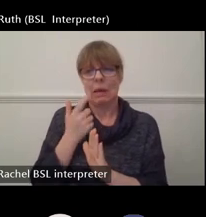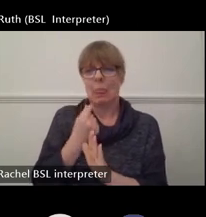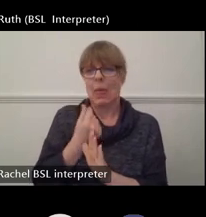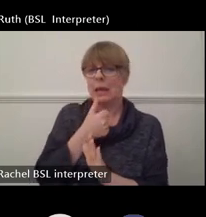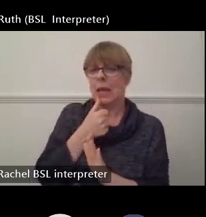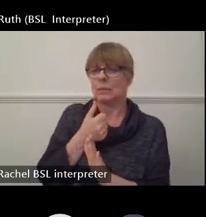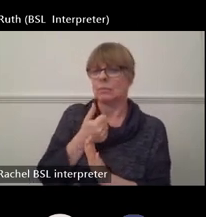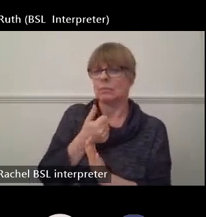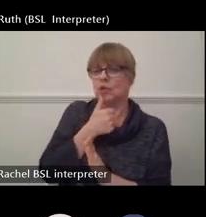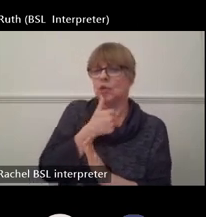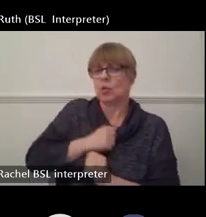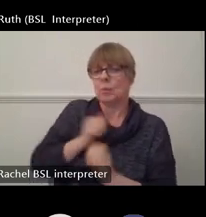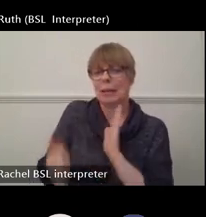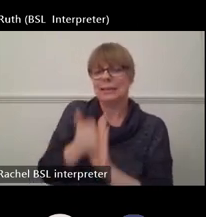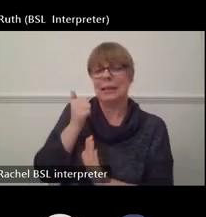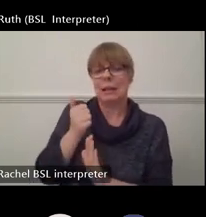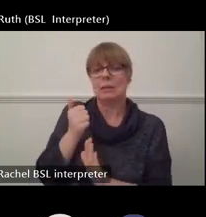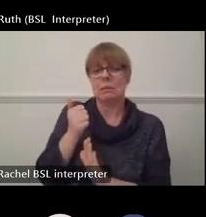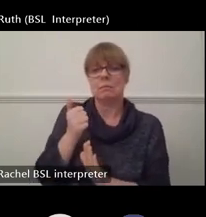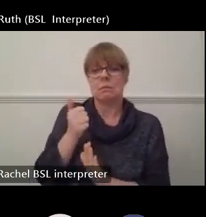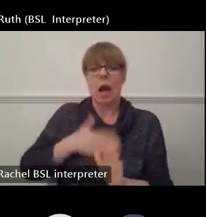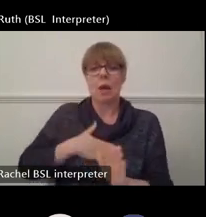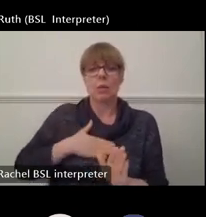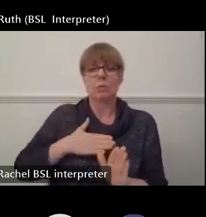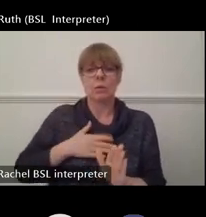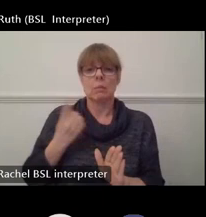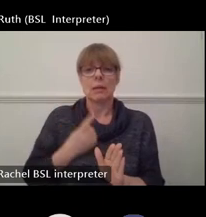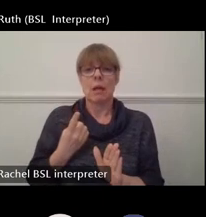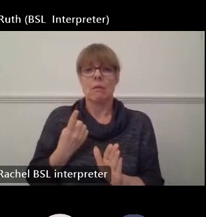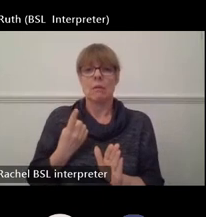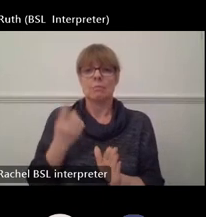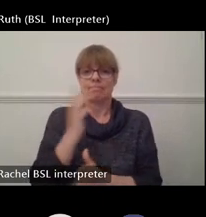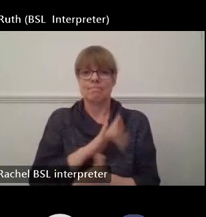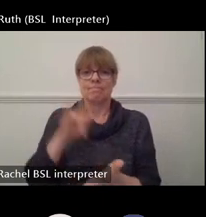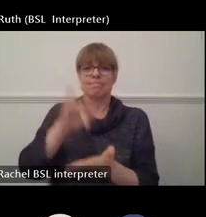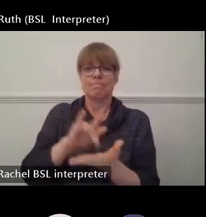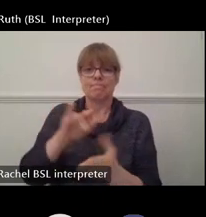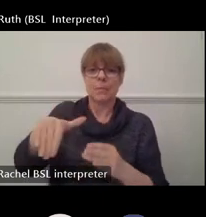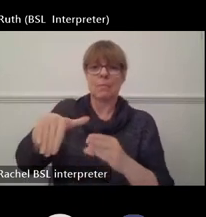that. I want to be put front and centre and be useful, you know. And